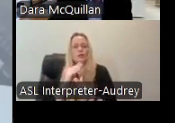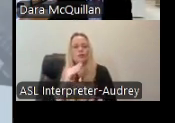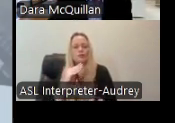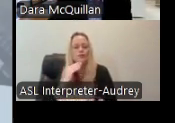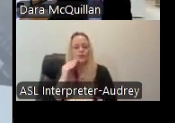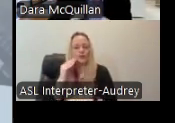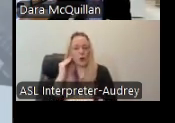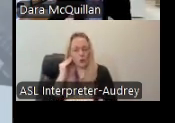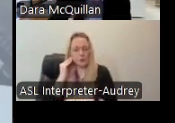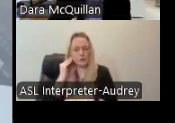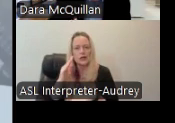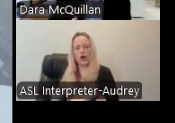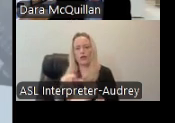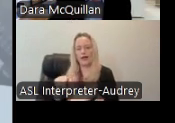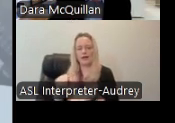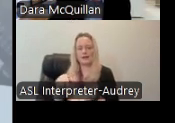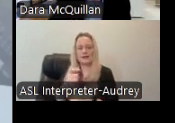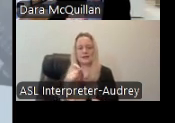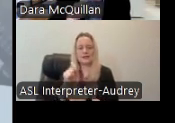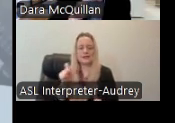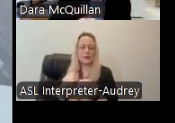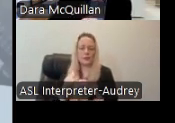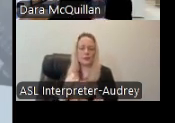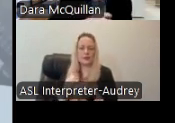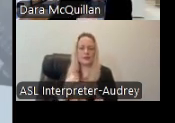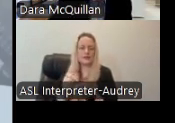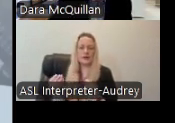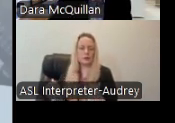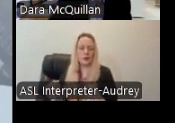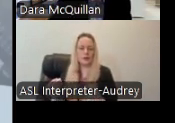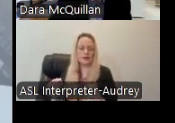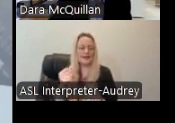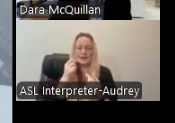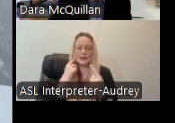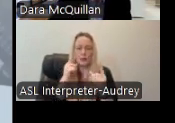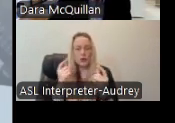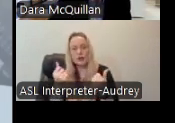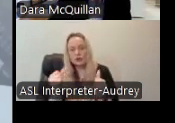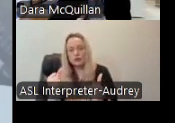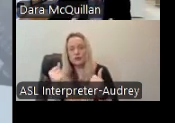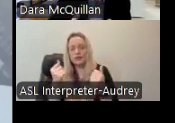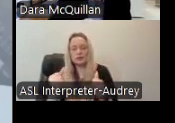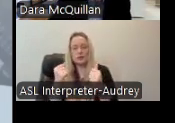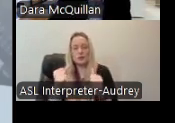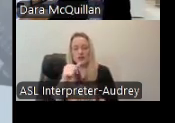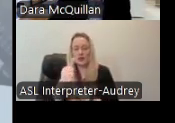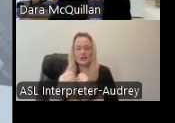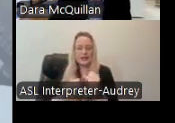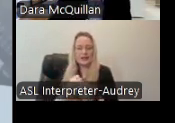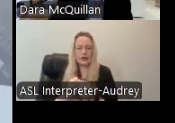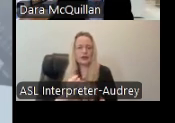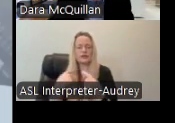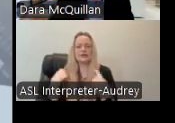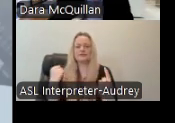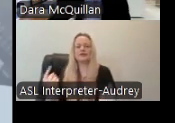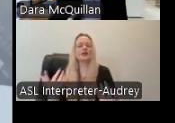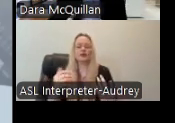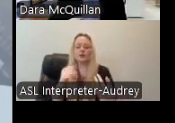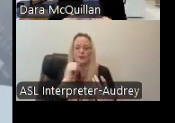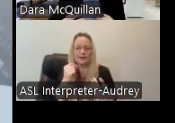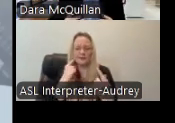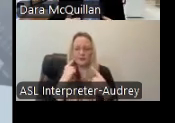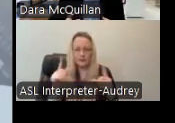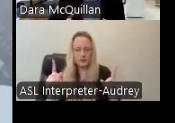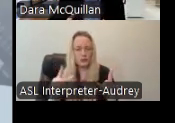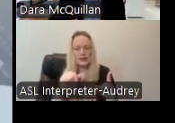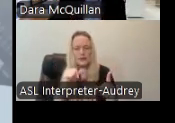that particular site. It just doesn't work. We tried it over a 10-year period, and it's just not the highest and best use. So when we heard